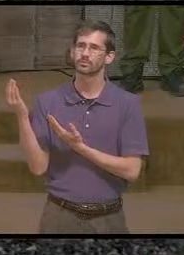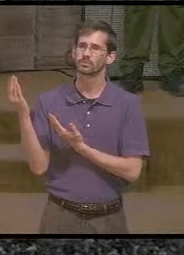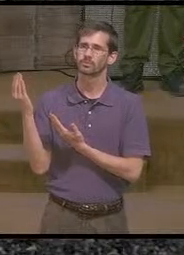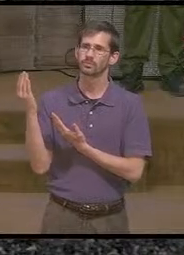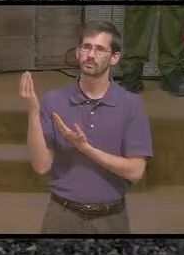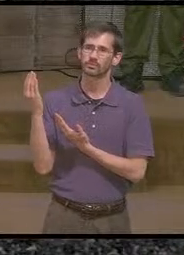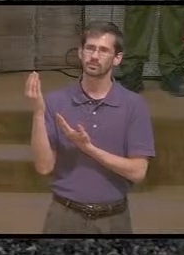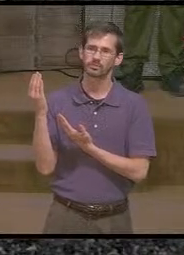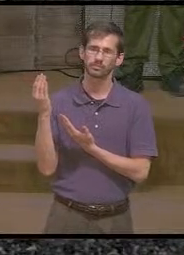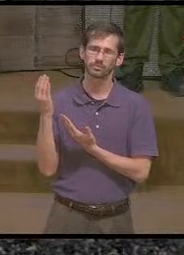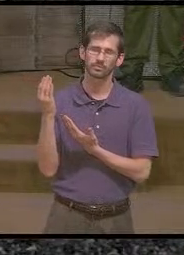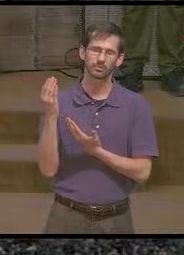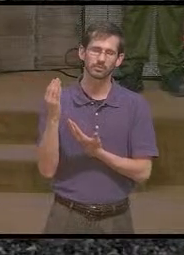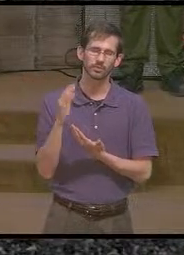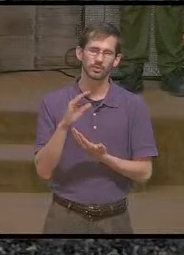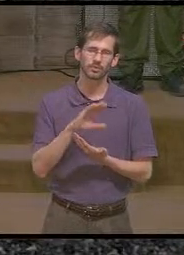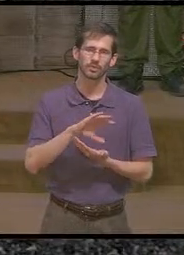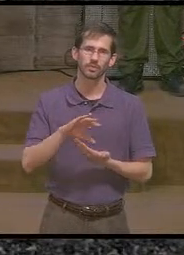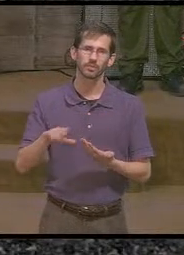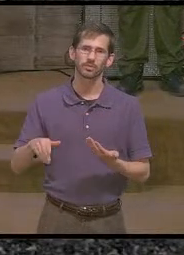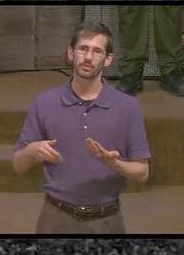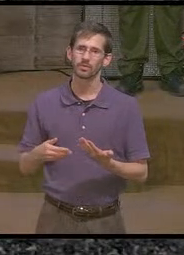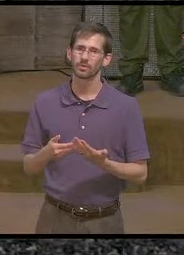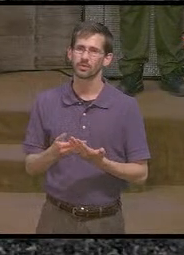The earth.